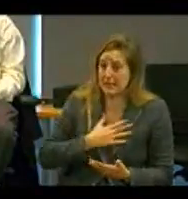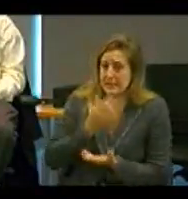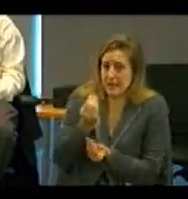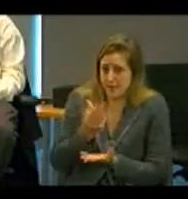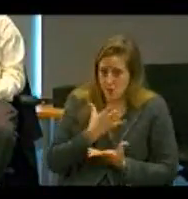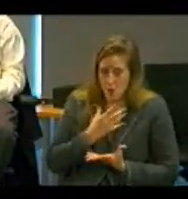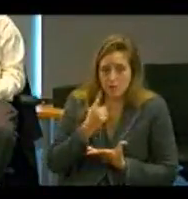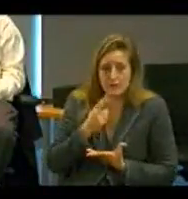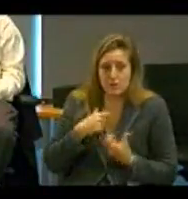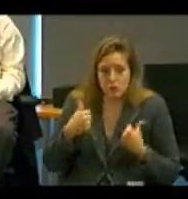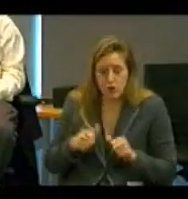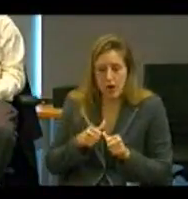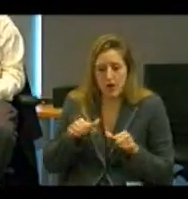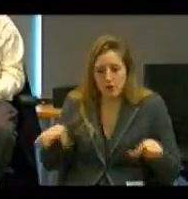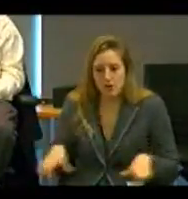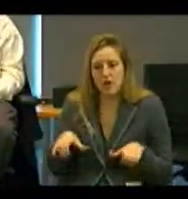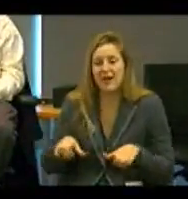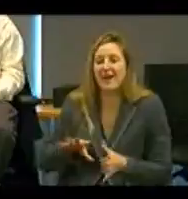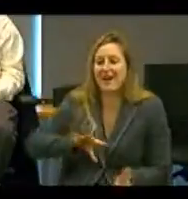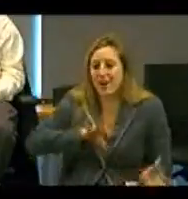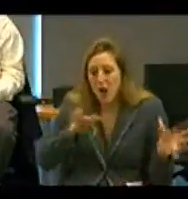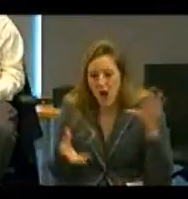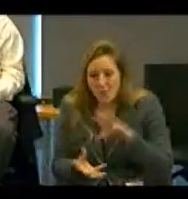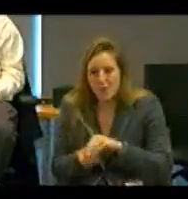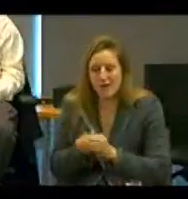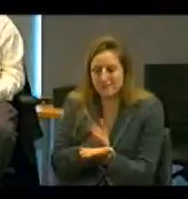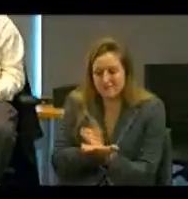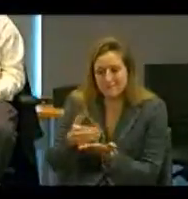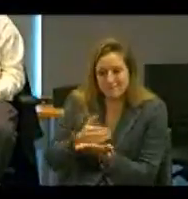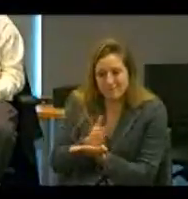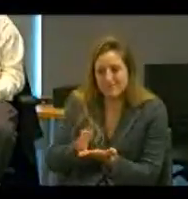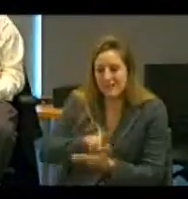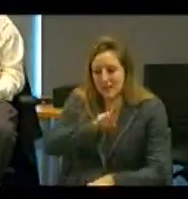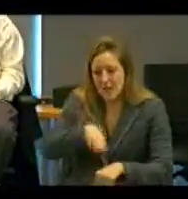to conduct a comprehensive national study of this question.